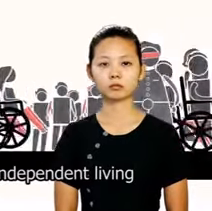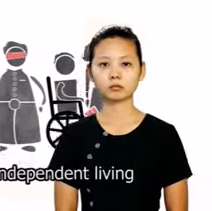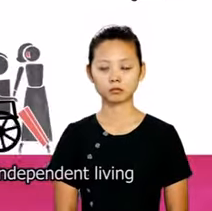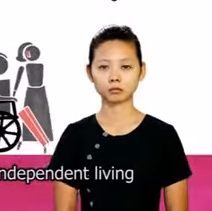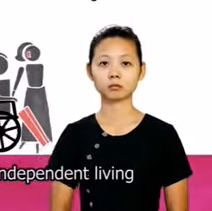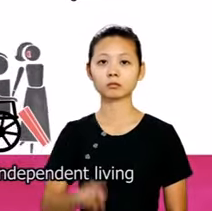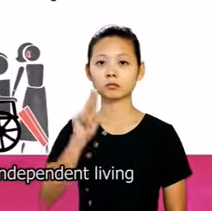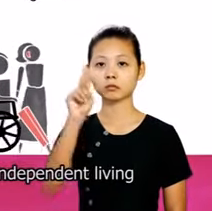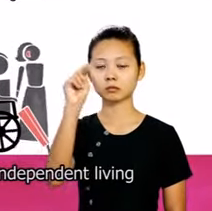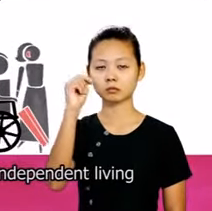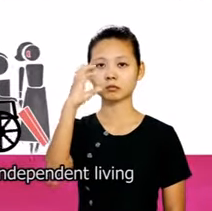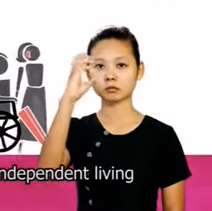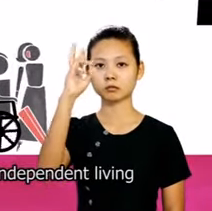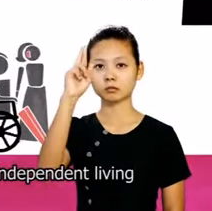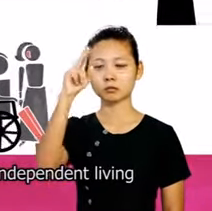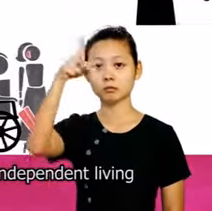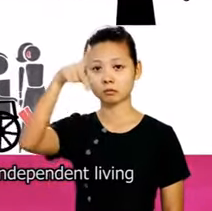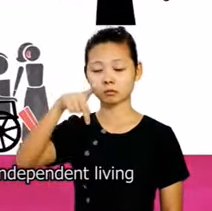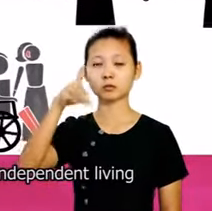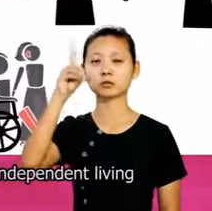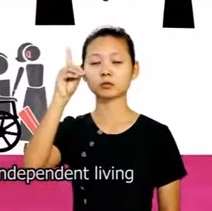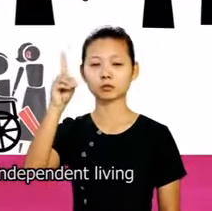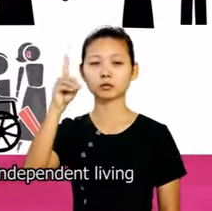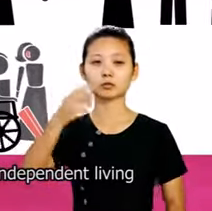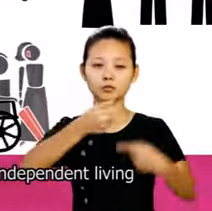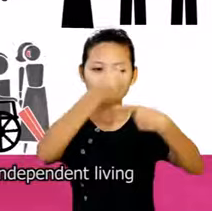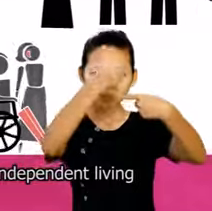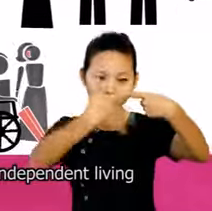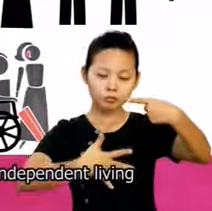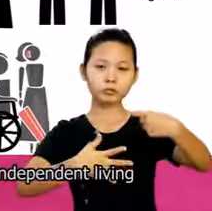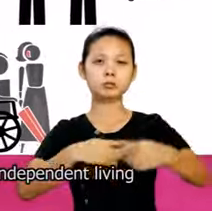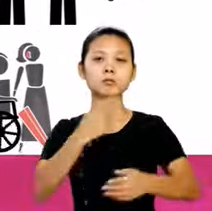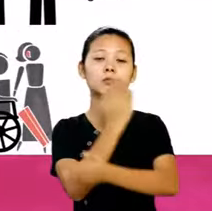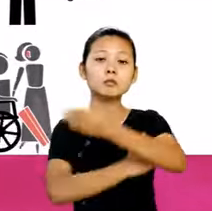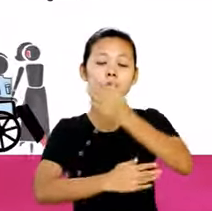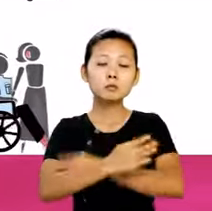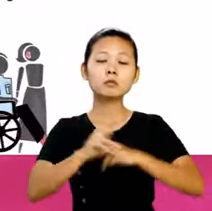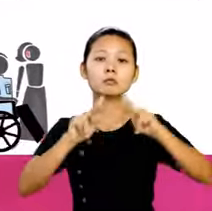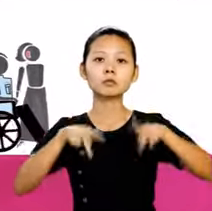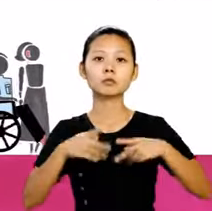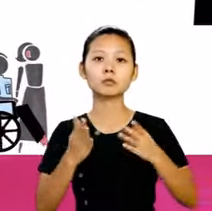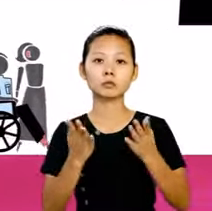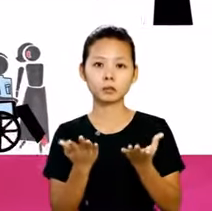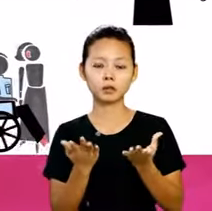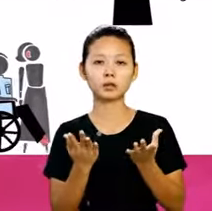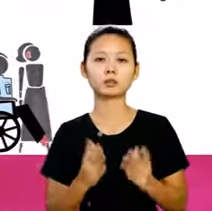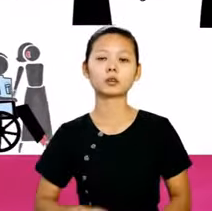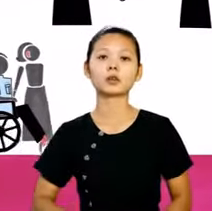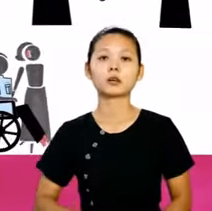including the right to choose support for independent living,